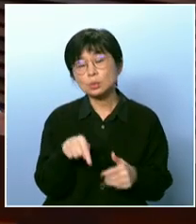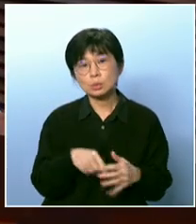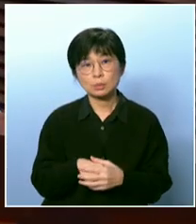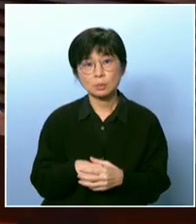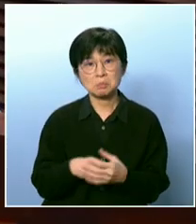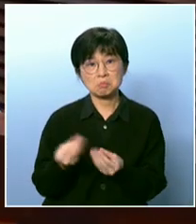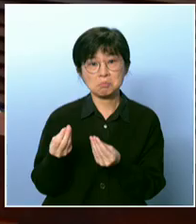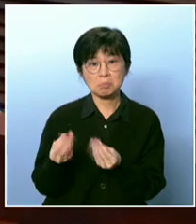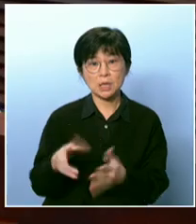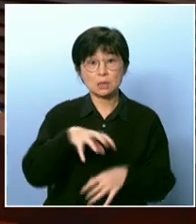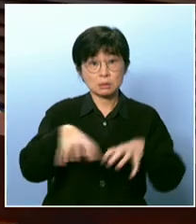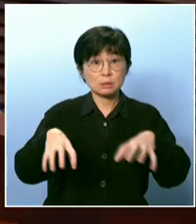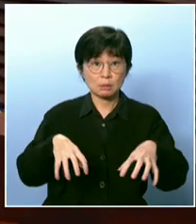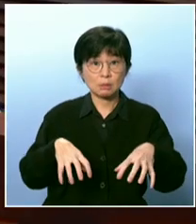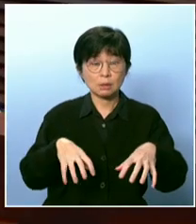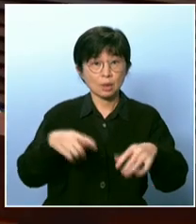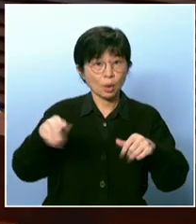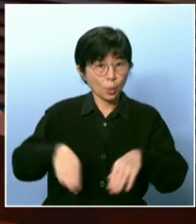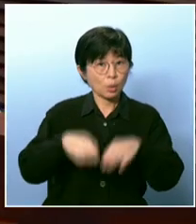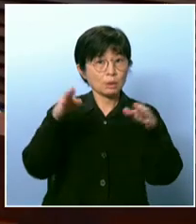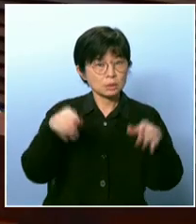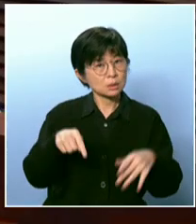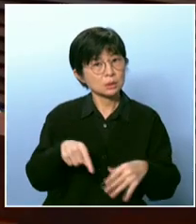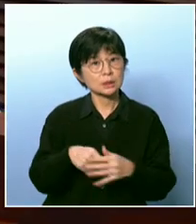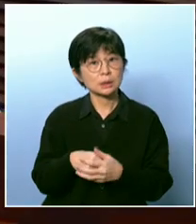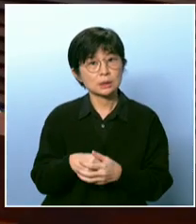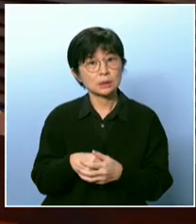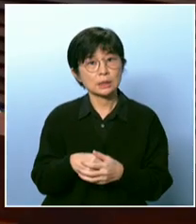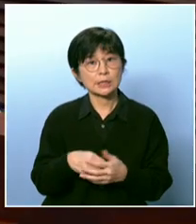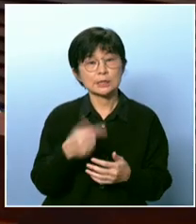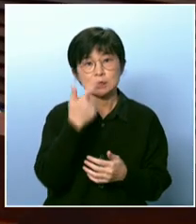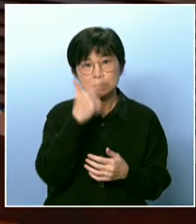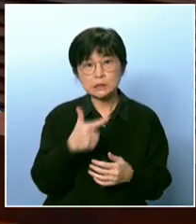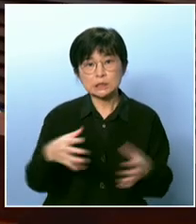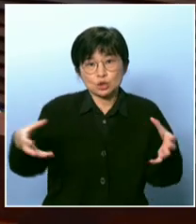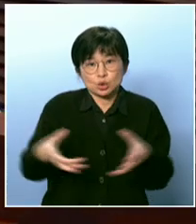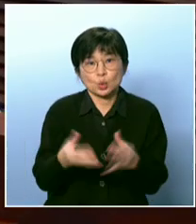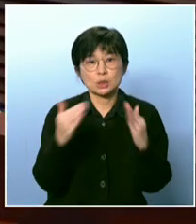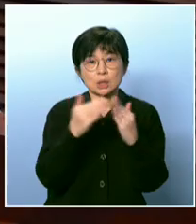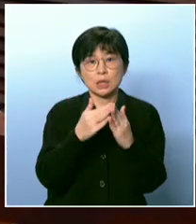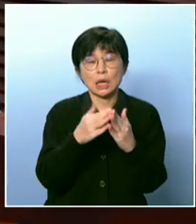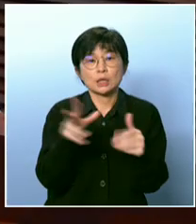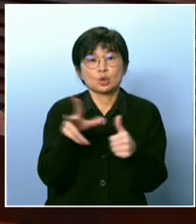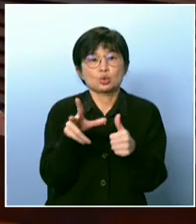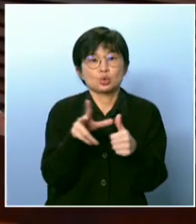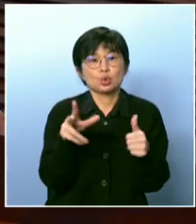I believe most of them would be younger families. So